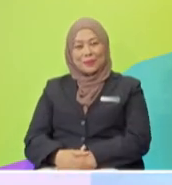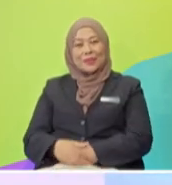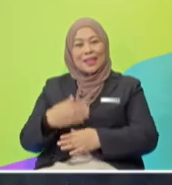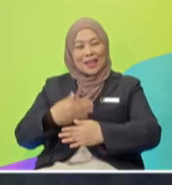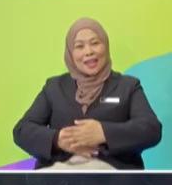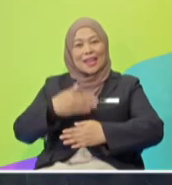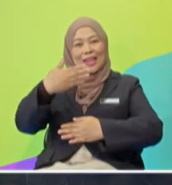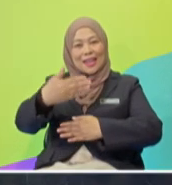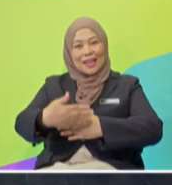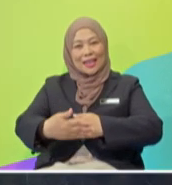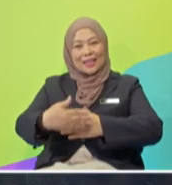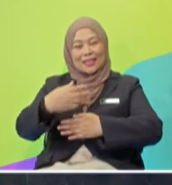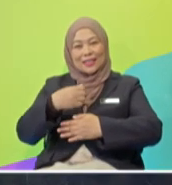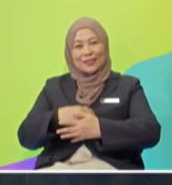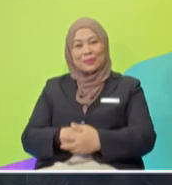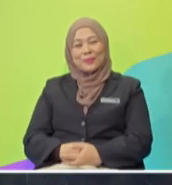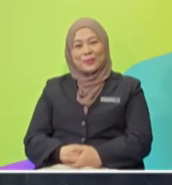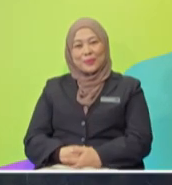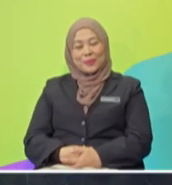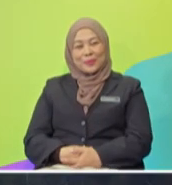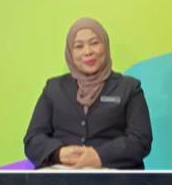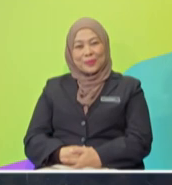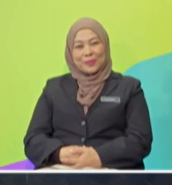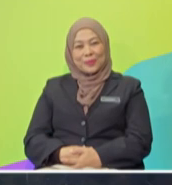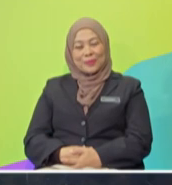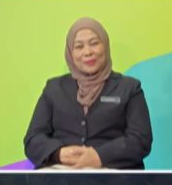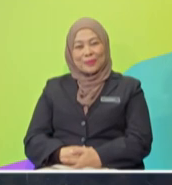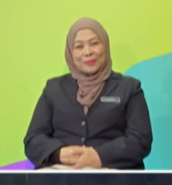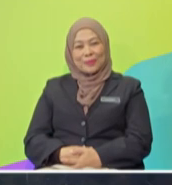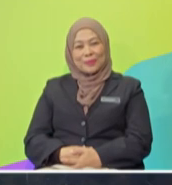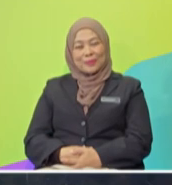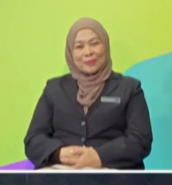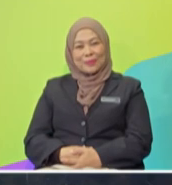Next, what do we have?